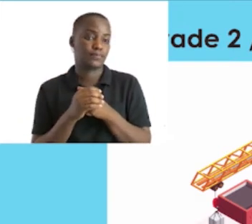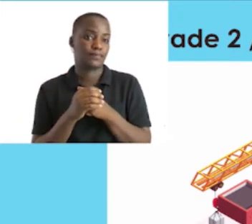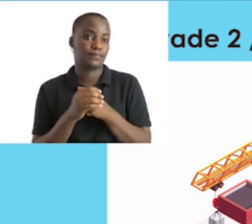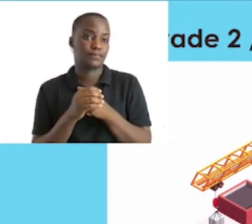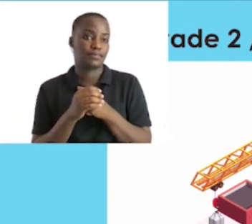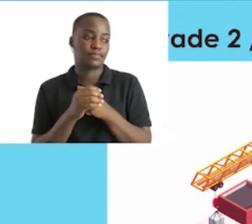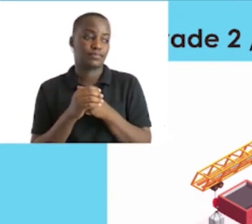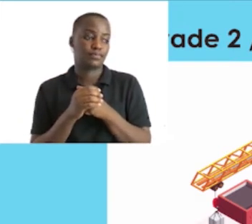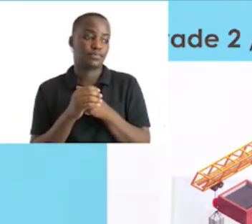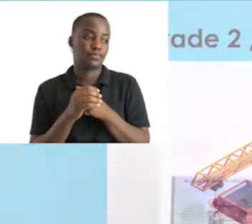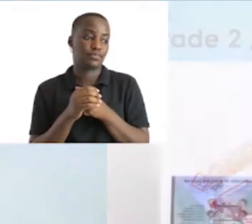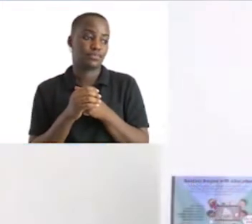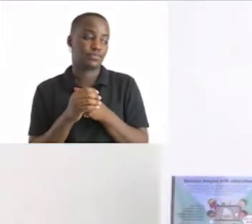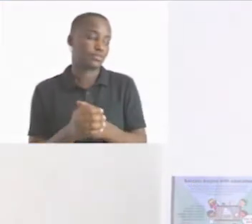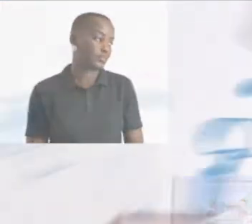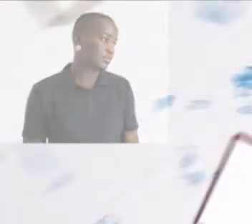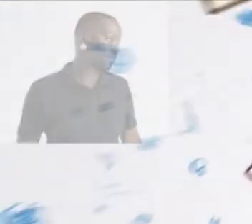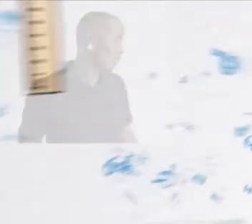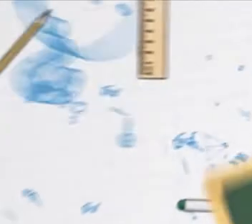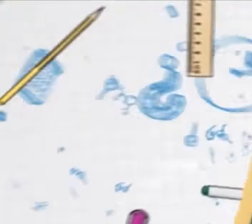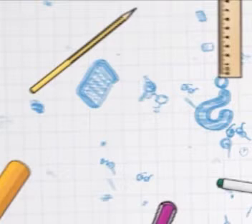and subtraction.